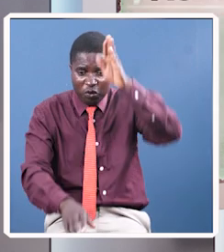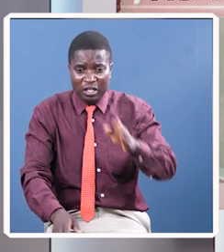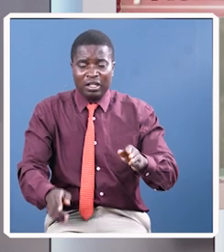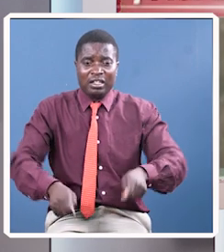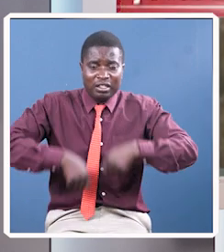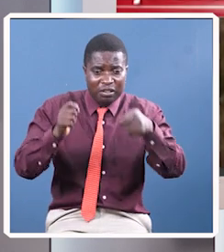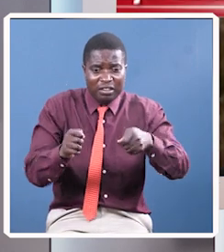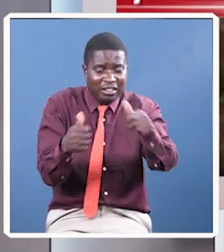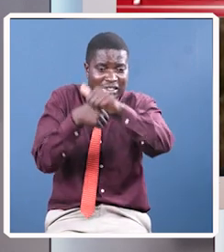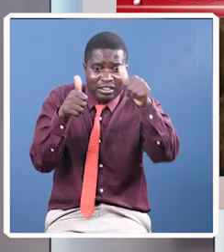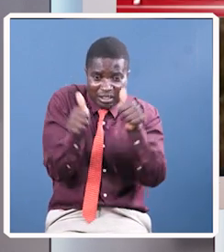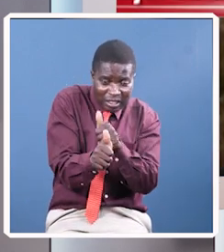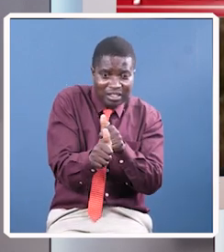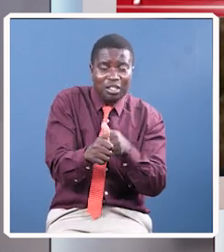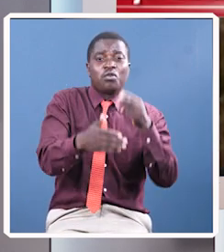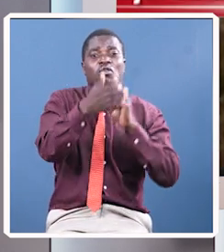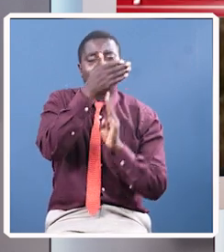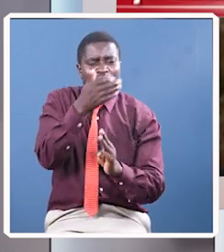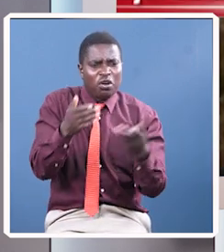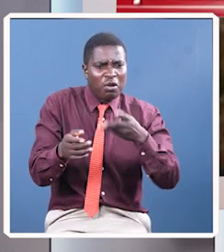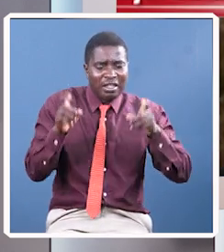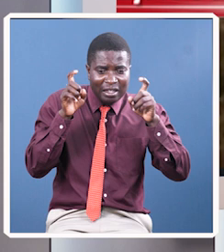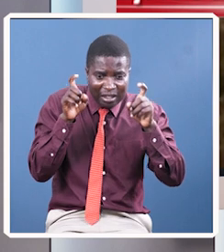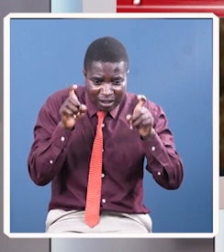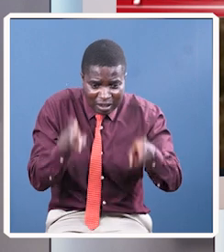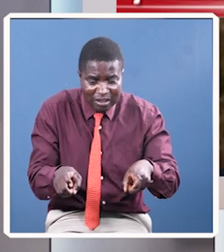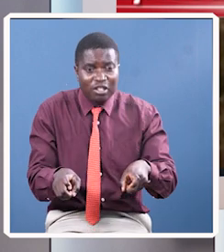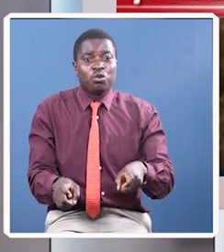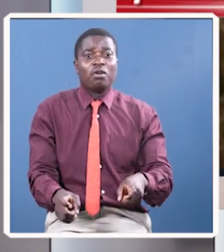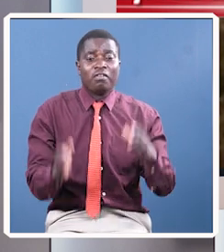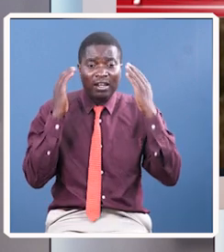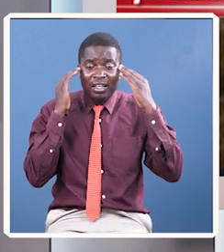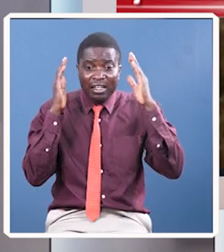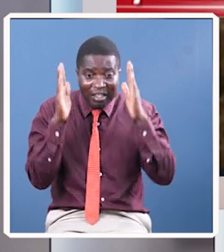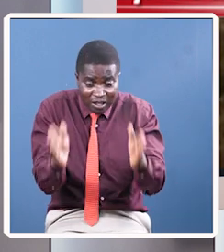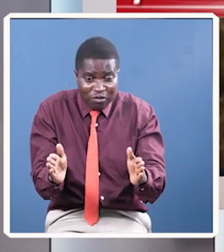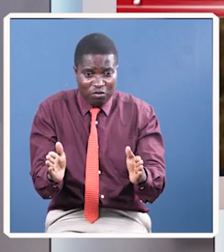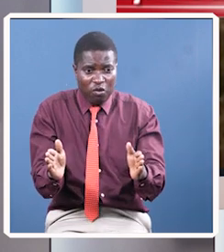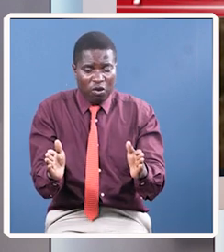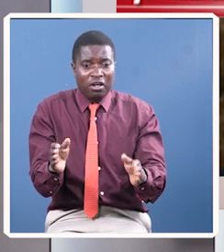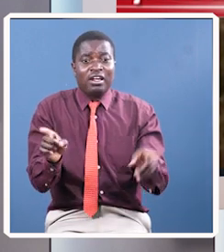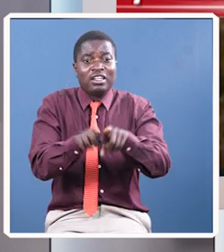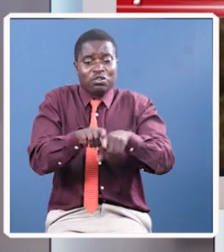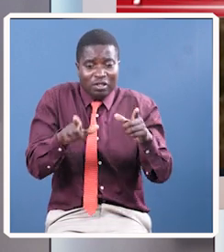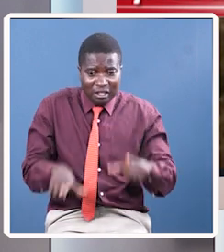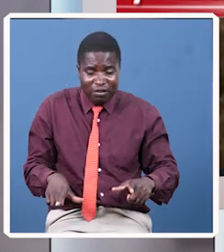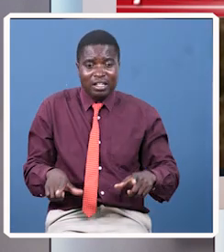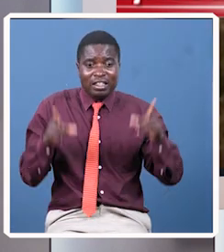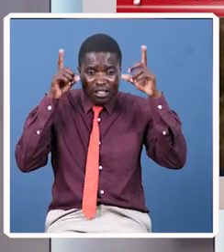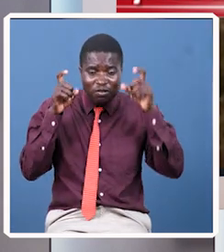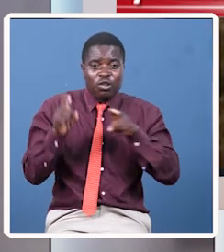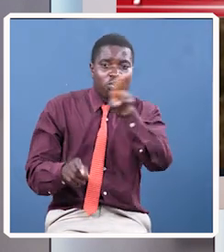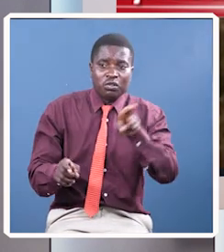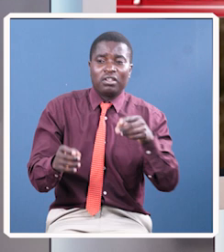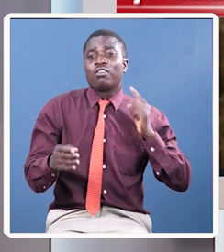theories. We must be very careful, particularly kurarama in these last days. Satan ari kushandisa muprofita wenhema,